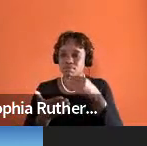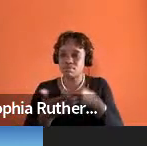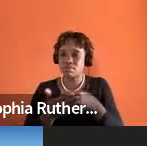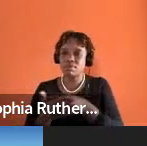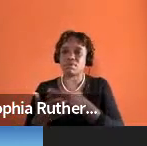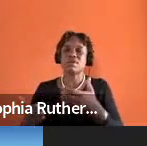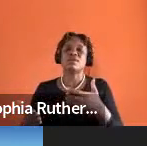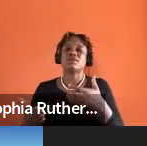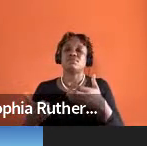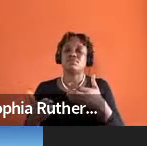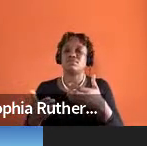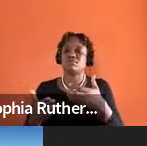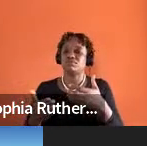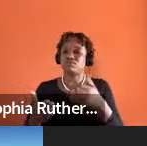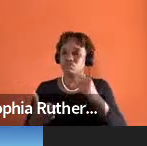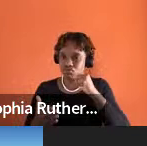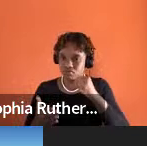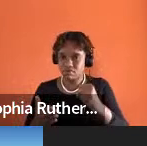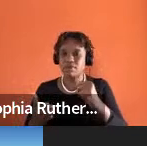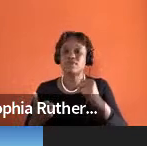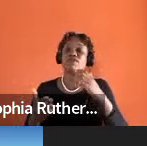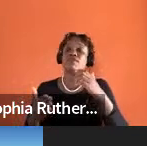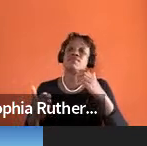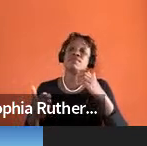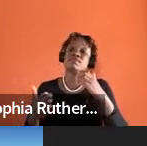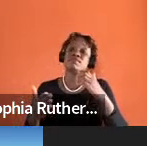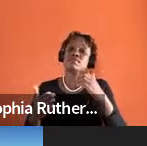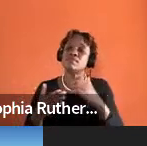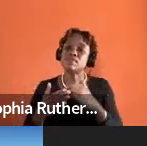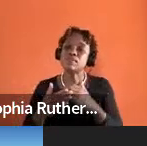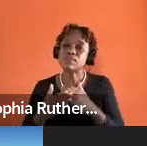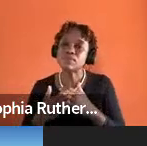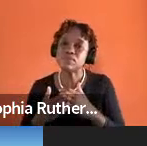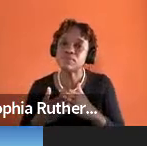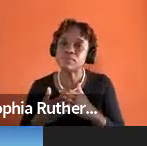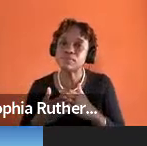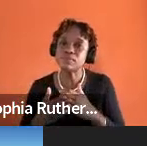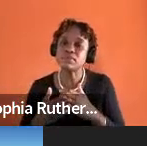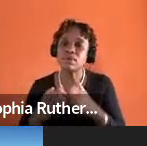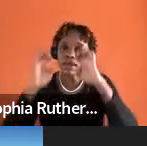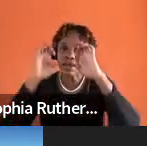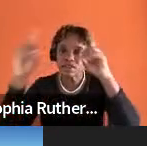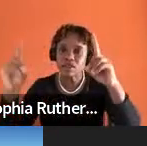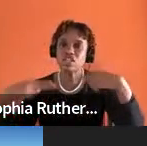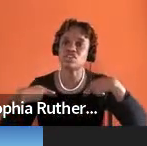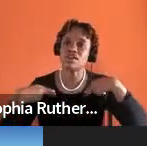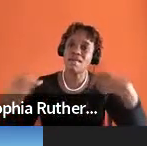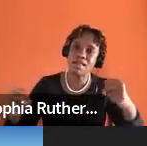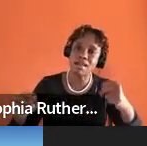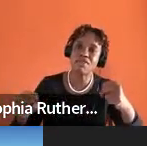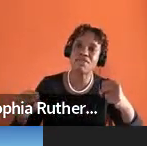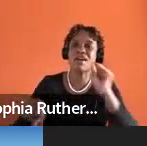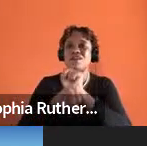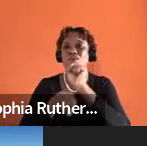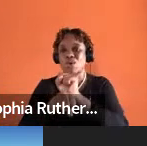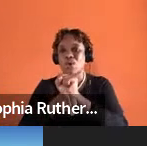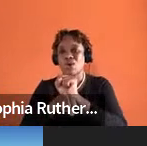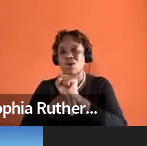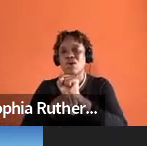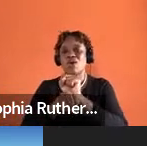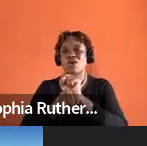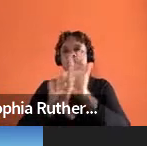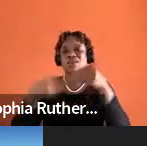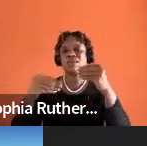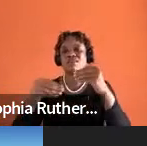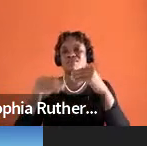their employment prospects in the future are often affected by their disabilities. It can also